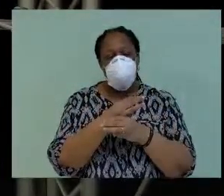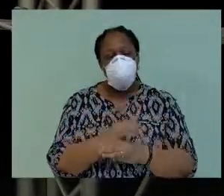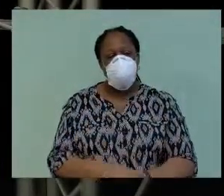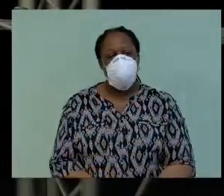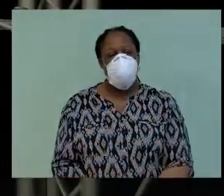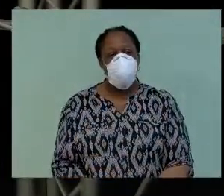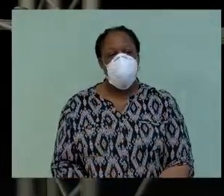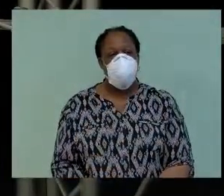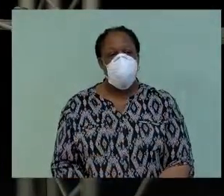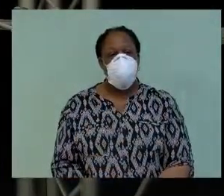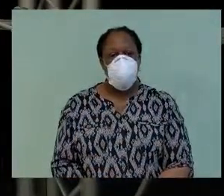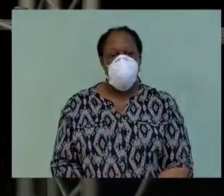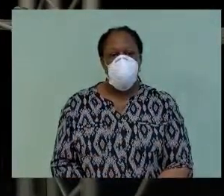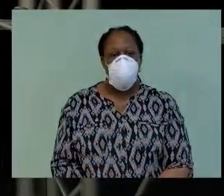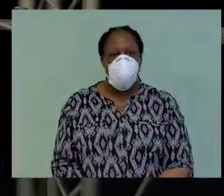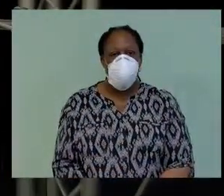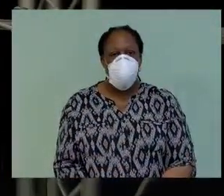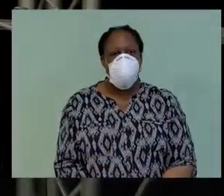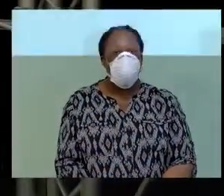world.